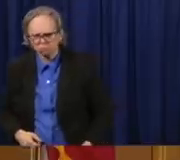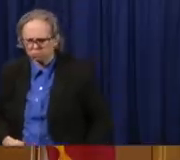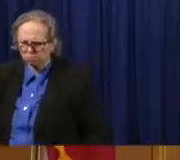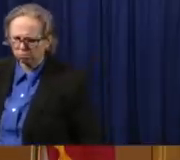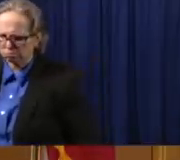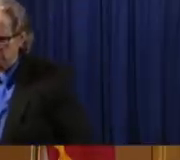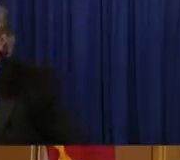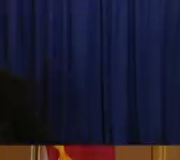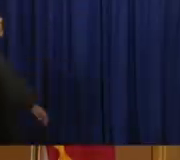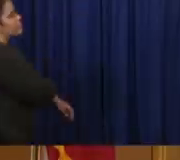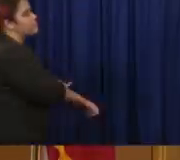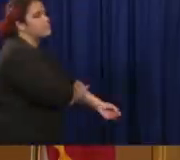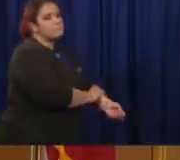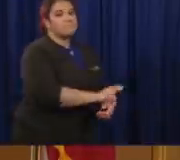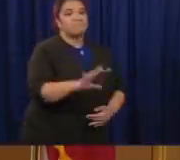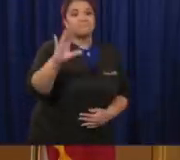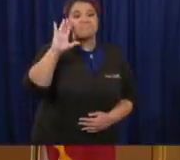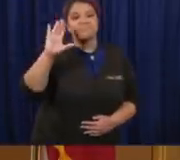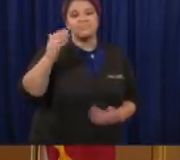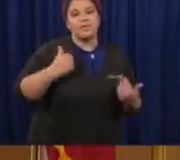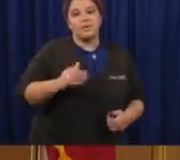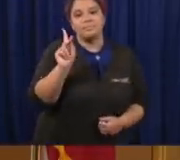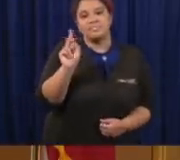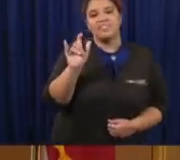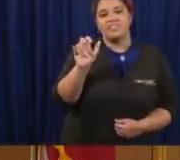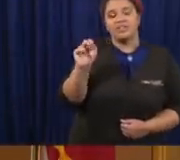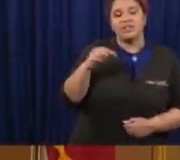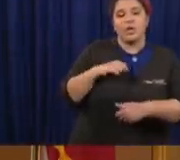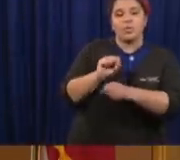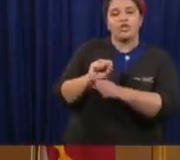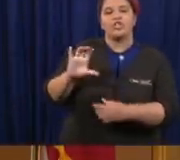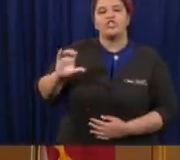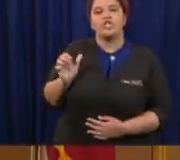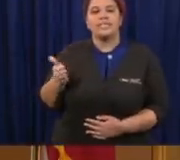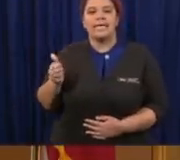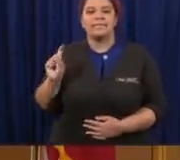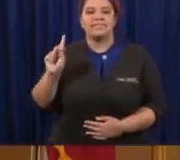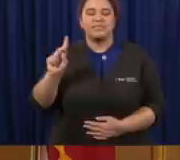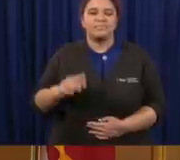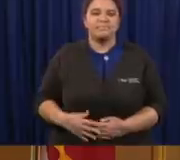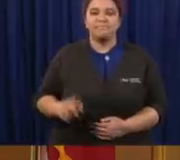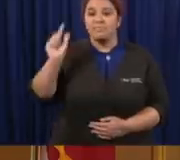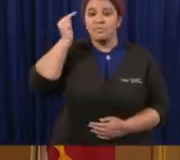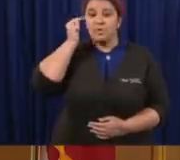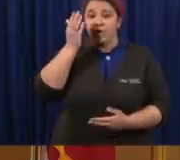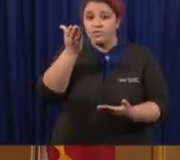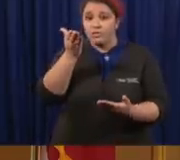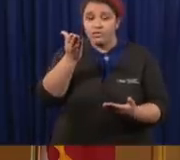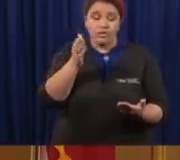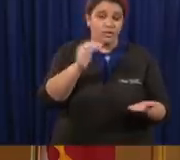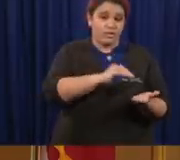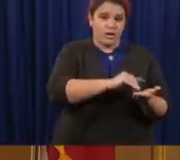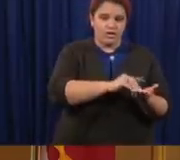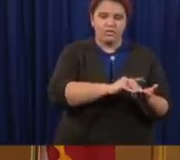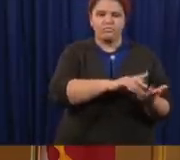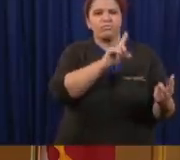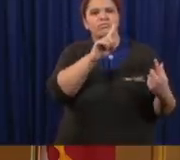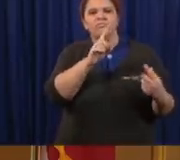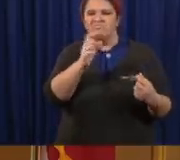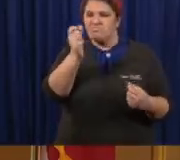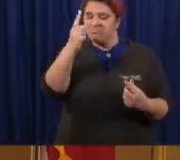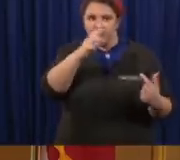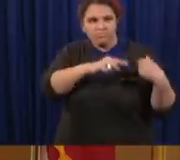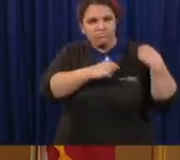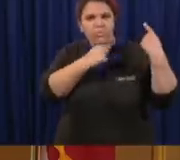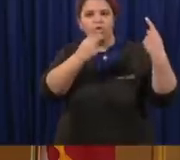Kevin Landers, WBNS 10 TV. Governor and Dr. Acton, you both have been committed to transparency throughout this process,